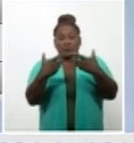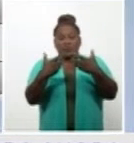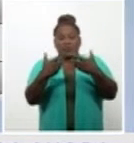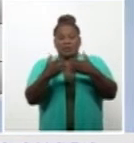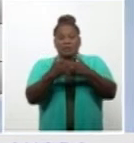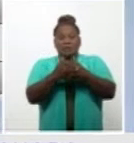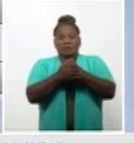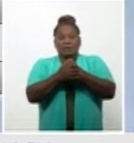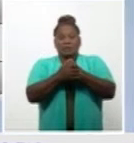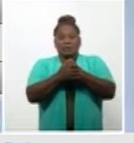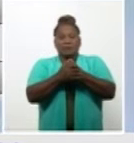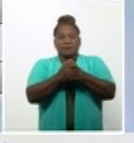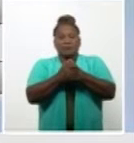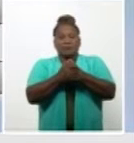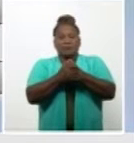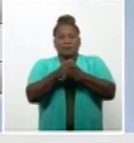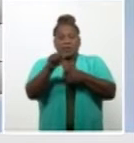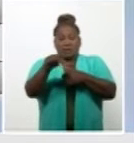6,245,352 confirmed cases.